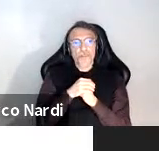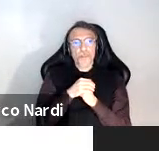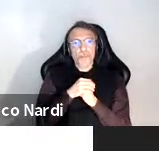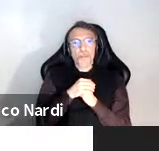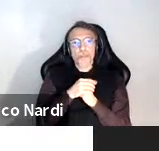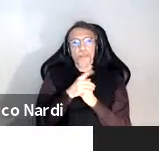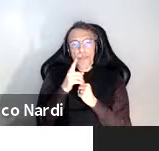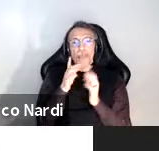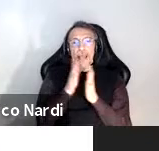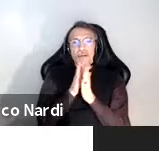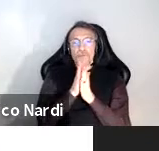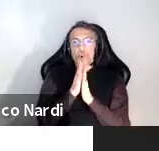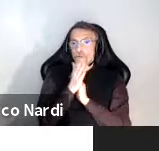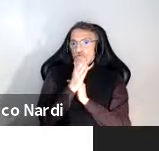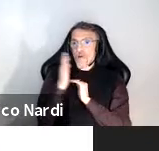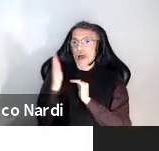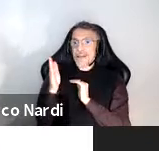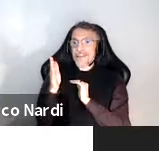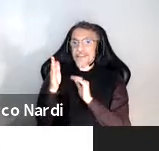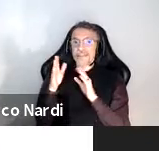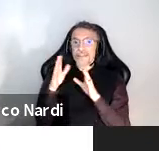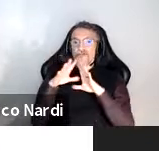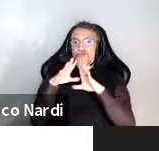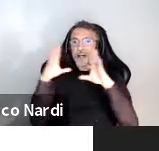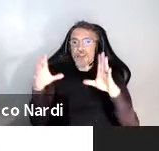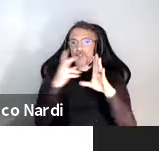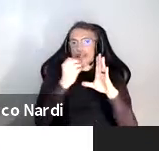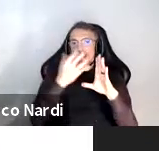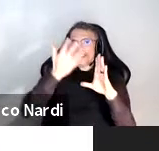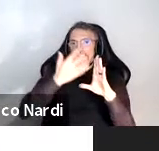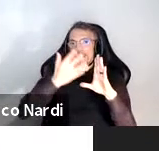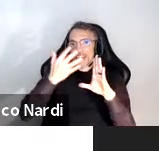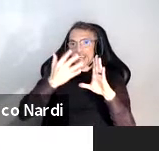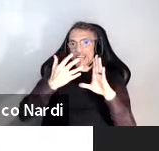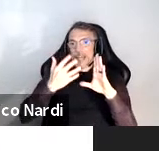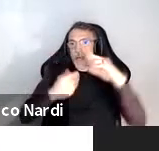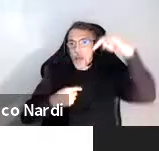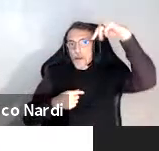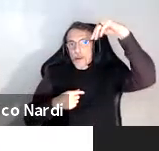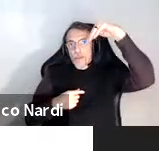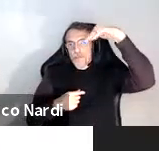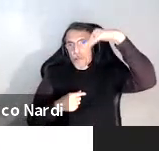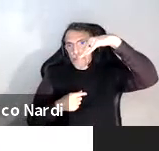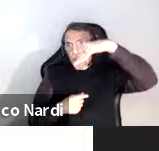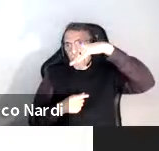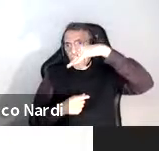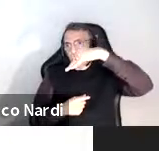the right, you see that from 2015, there has been a downward trend